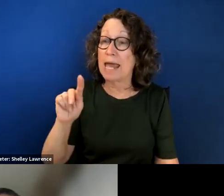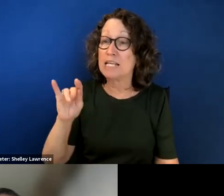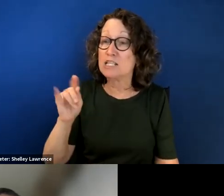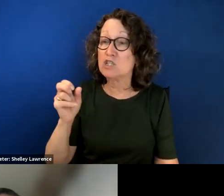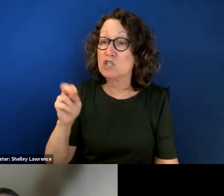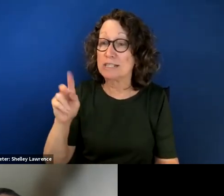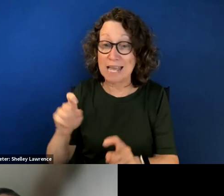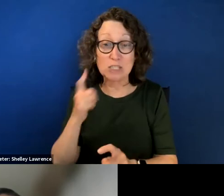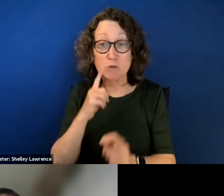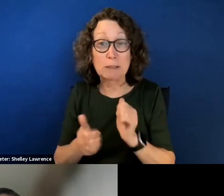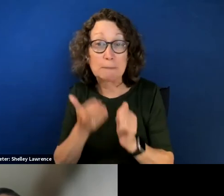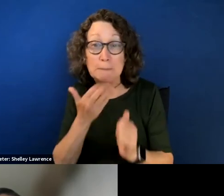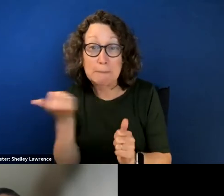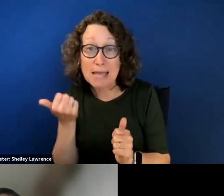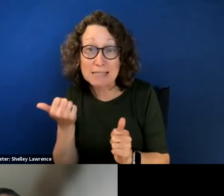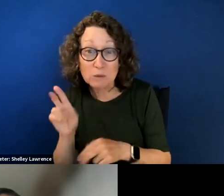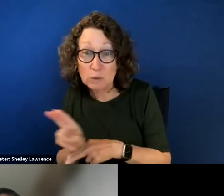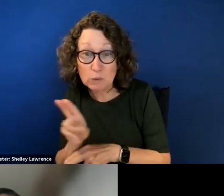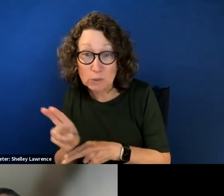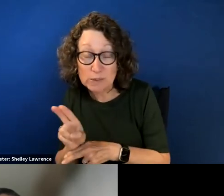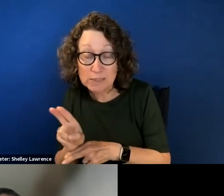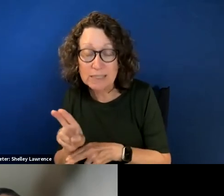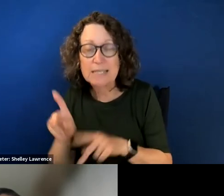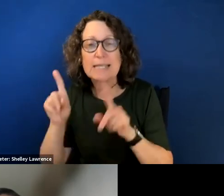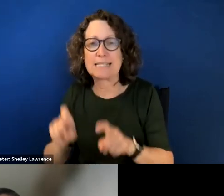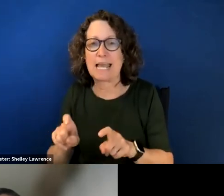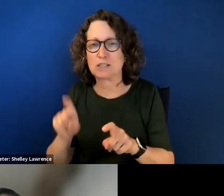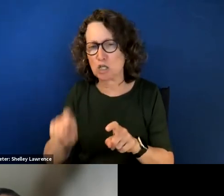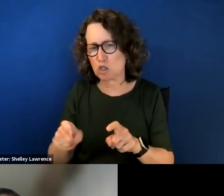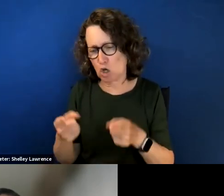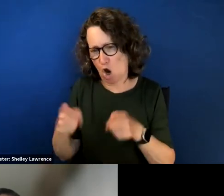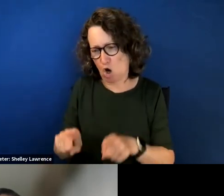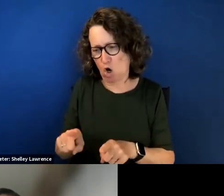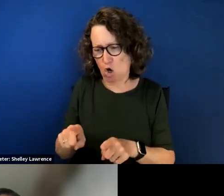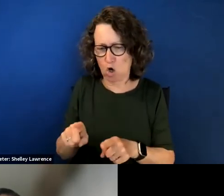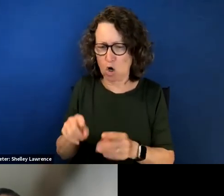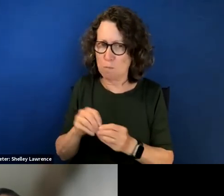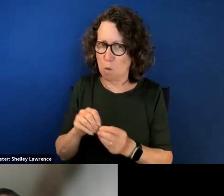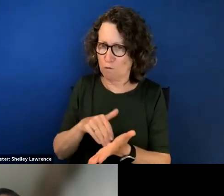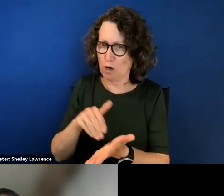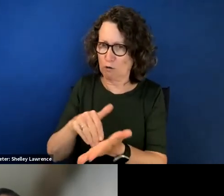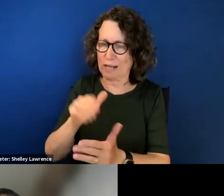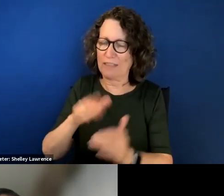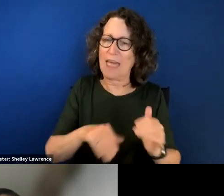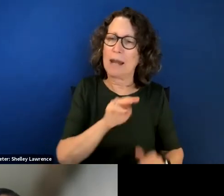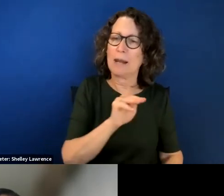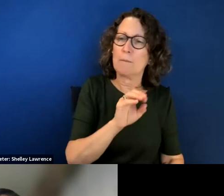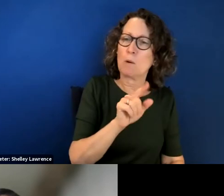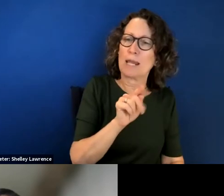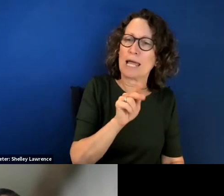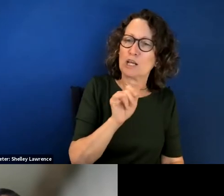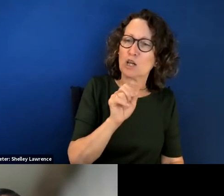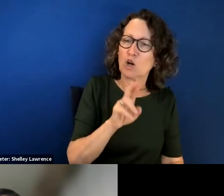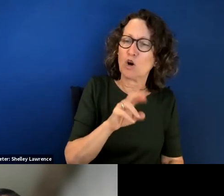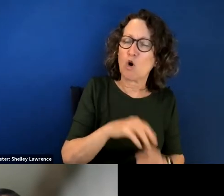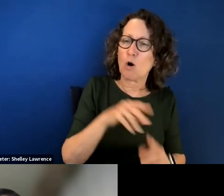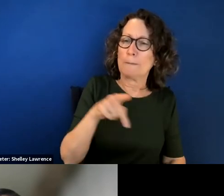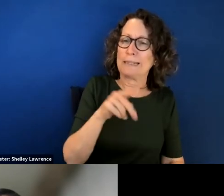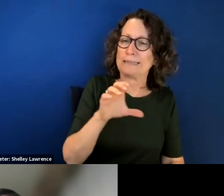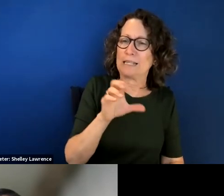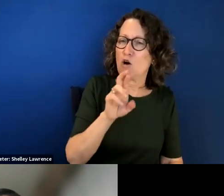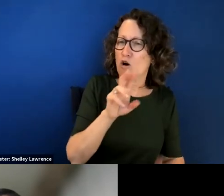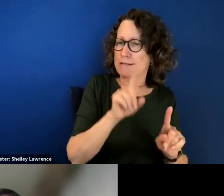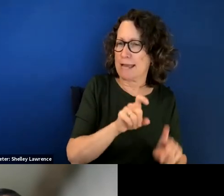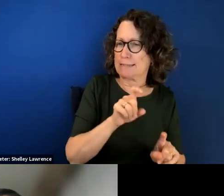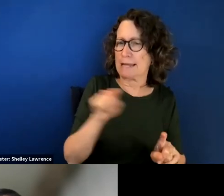most effective, testing should occur more frequently than molecular or PCR